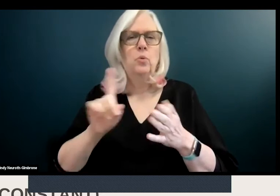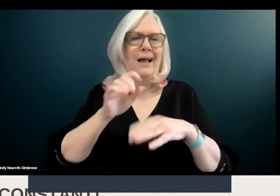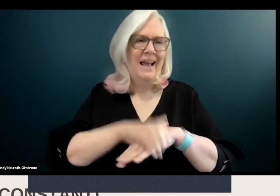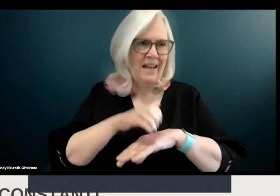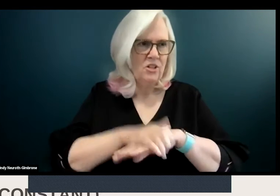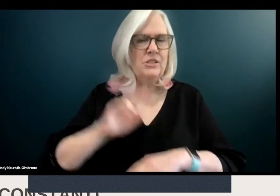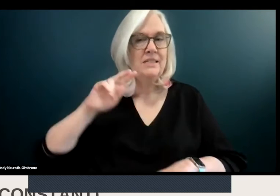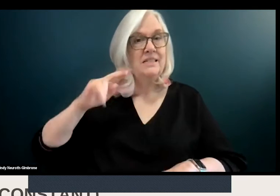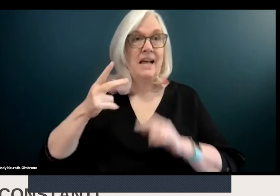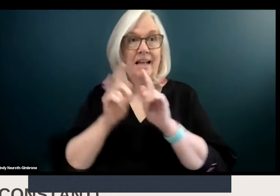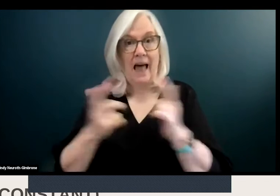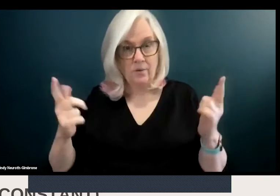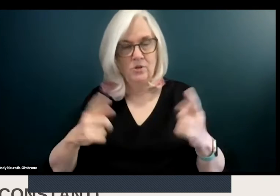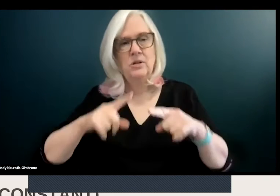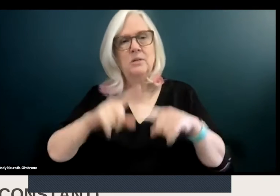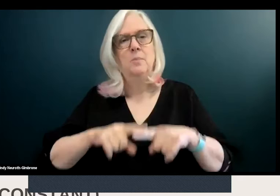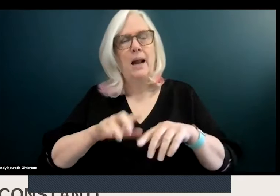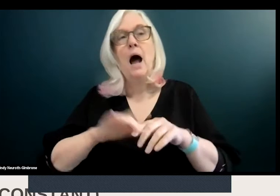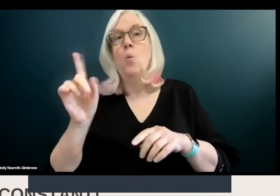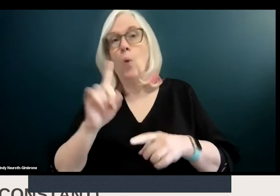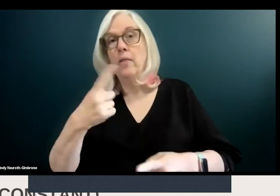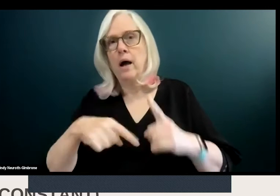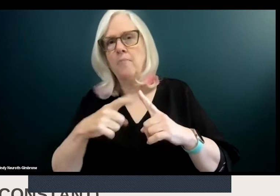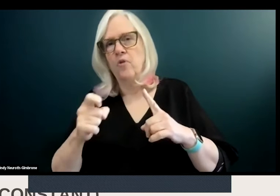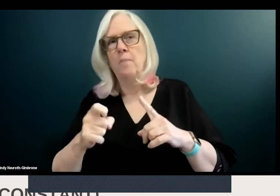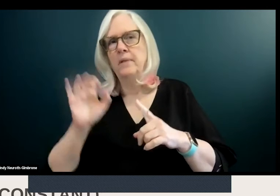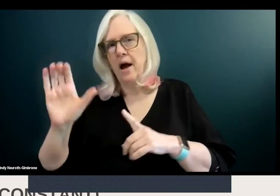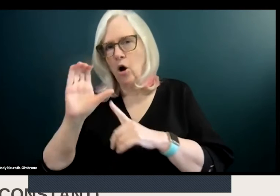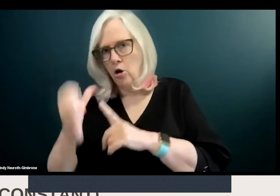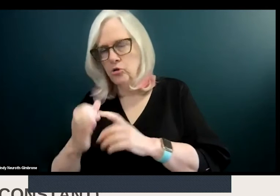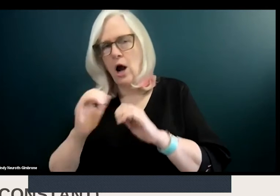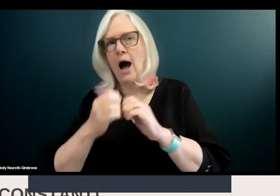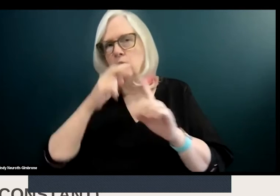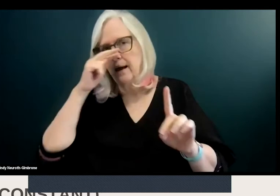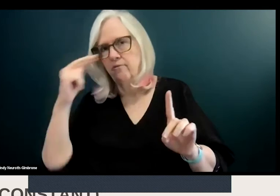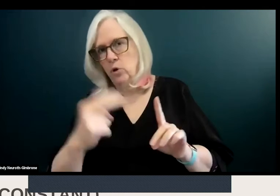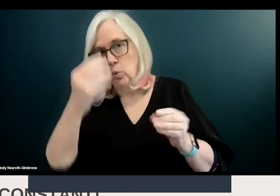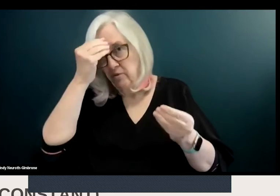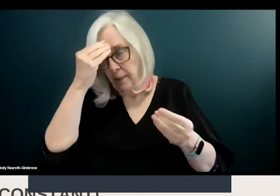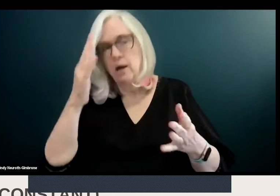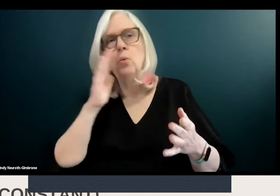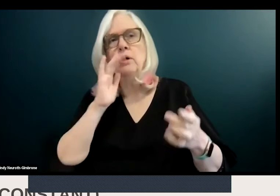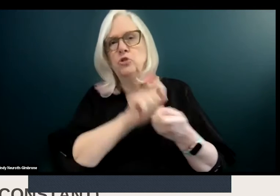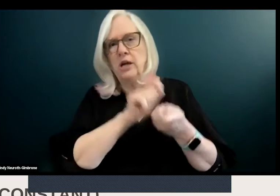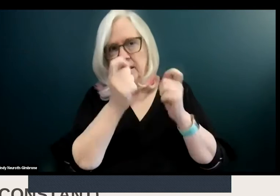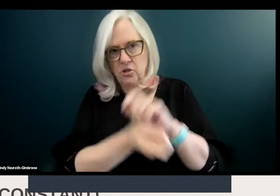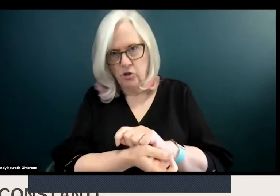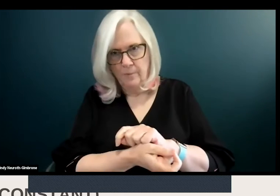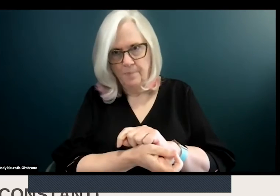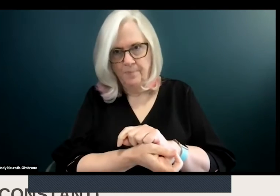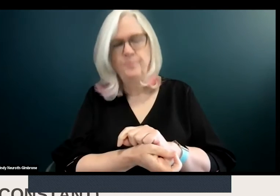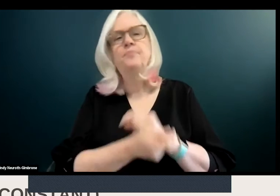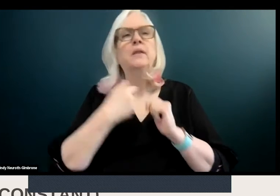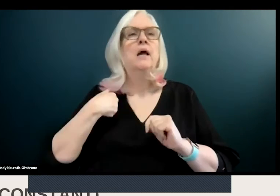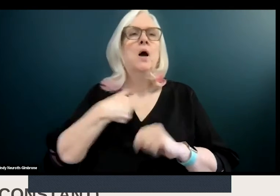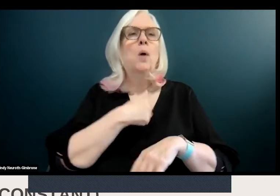language, because depending on where they're coming from culturally, how they view information changes. So we've